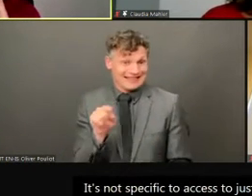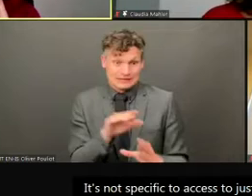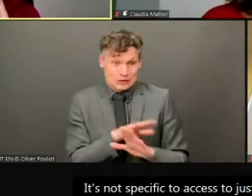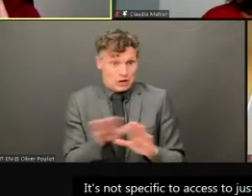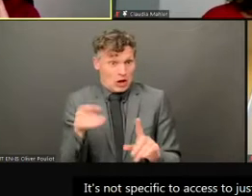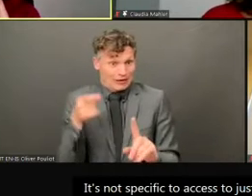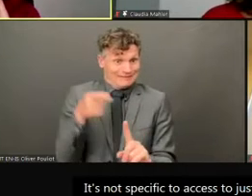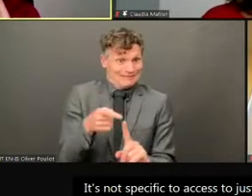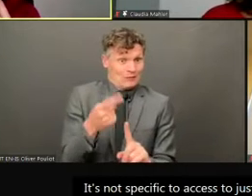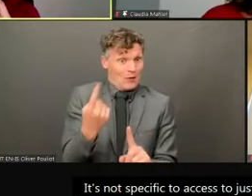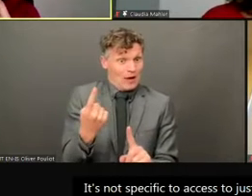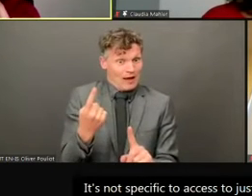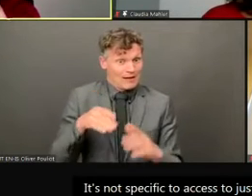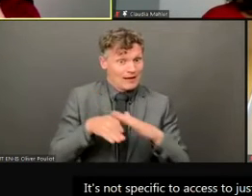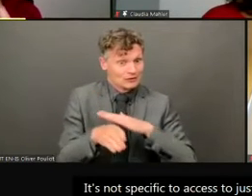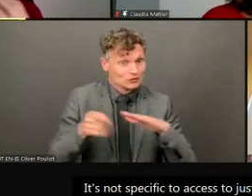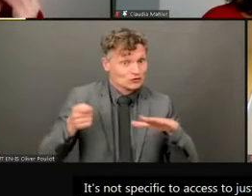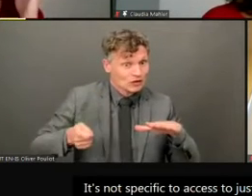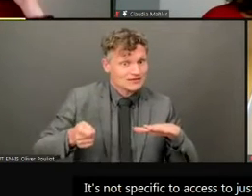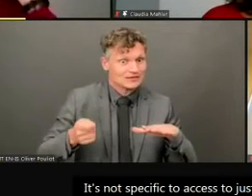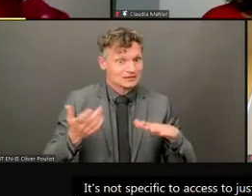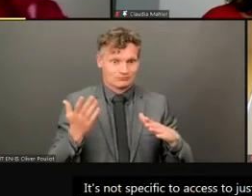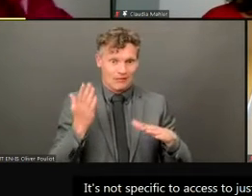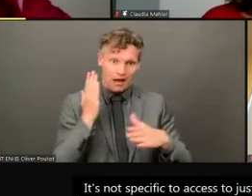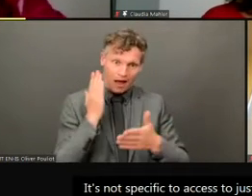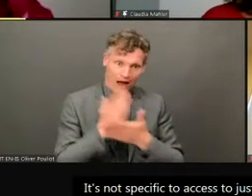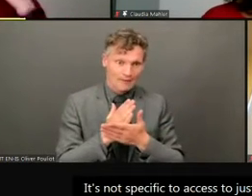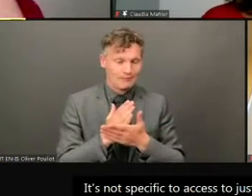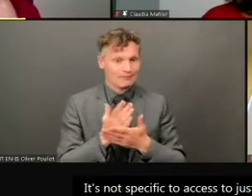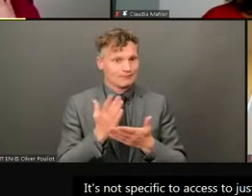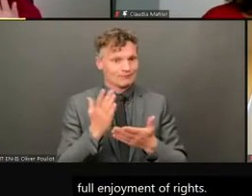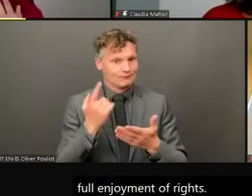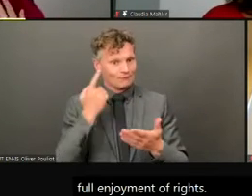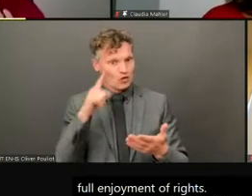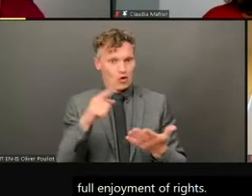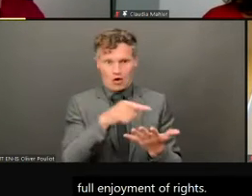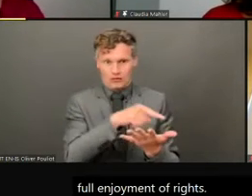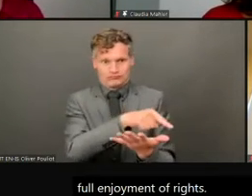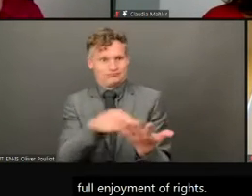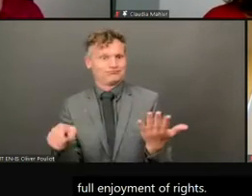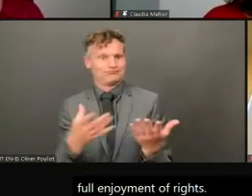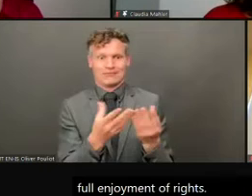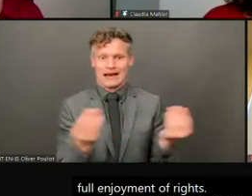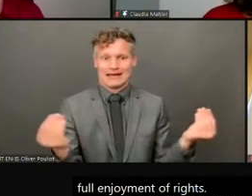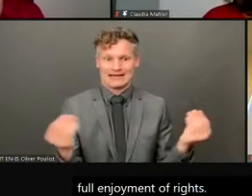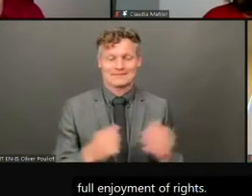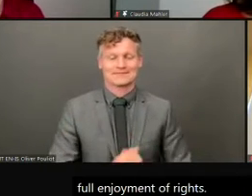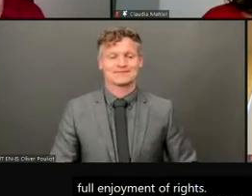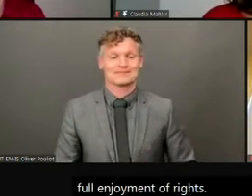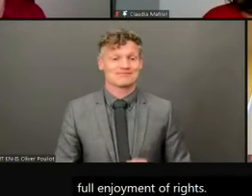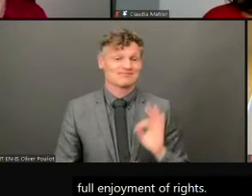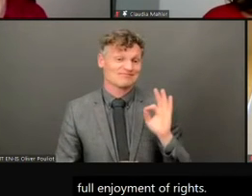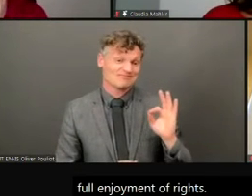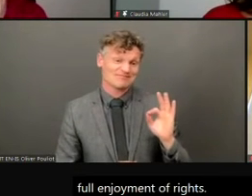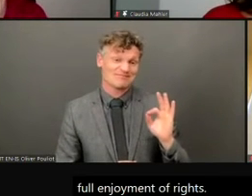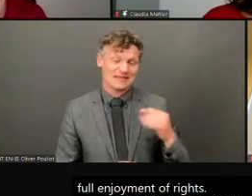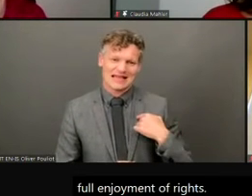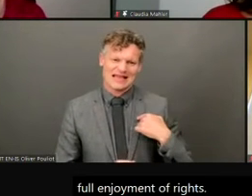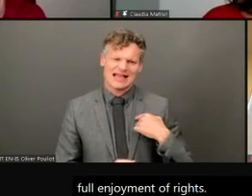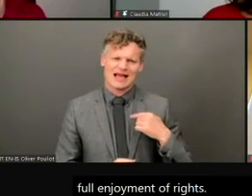rights. Yeah, I'll be very brief because I know time is of the essence. But one of the big difficulties